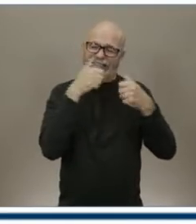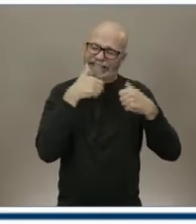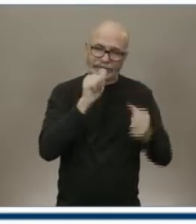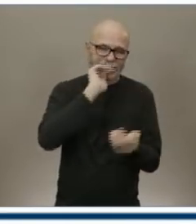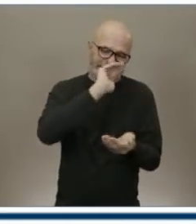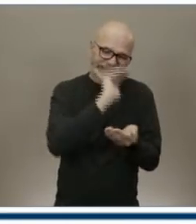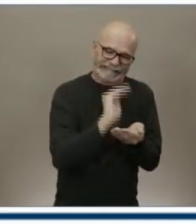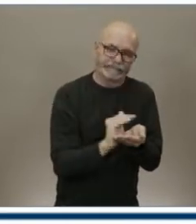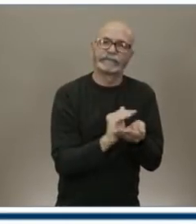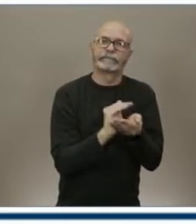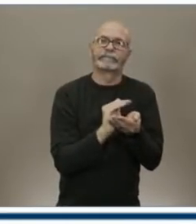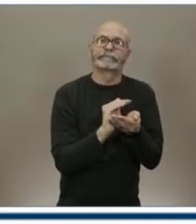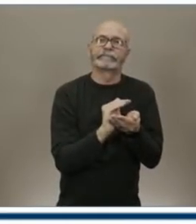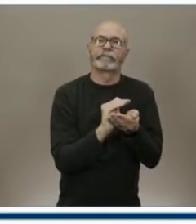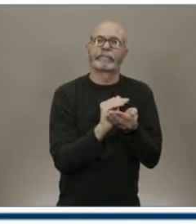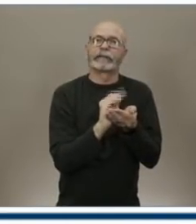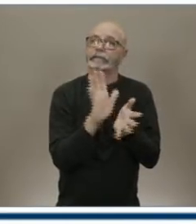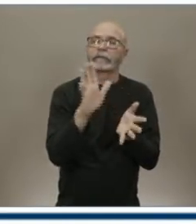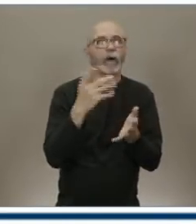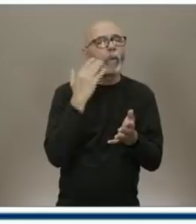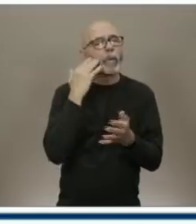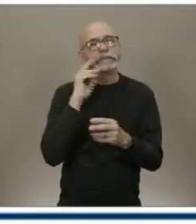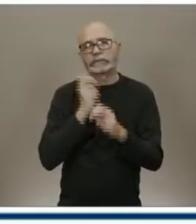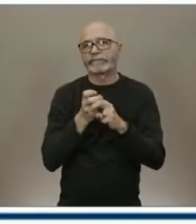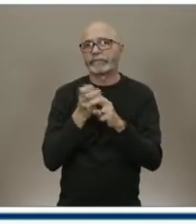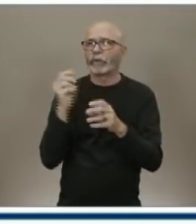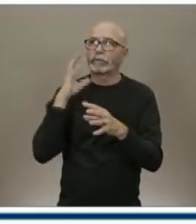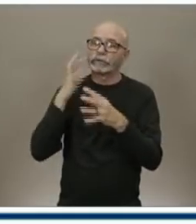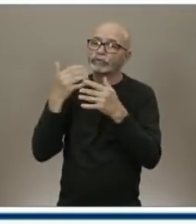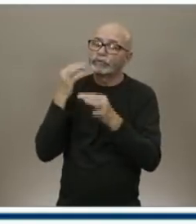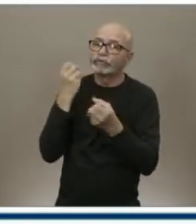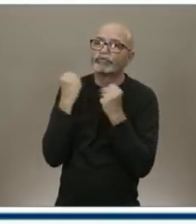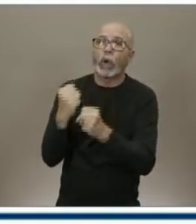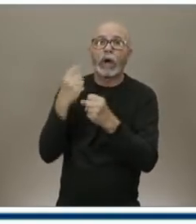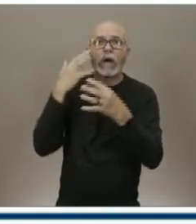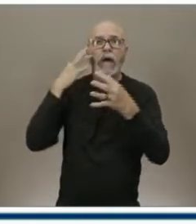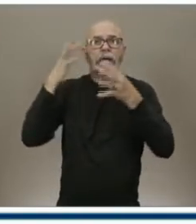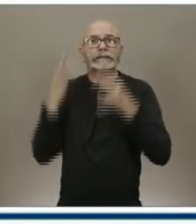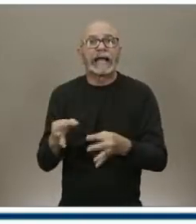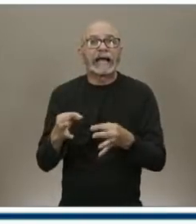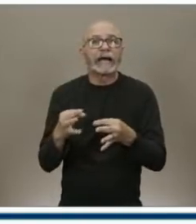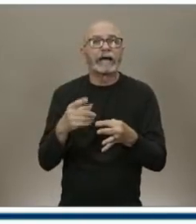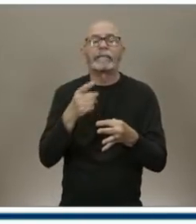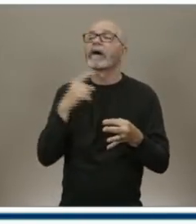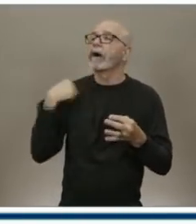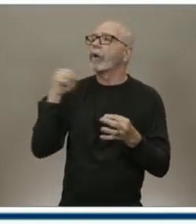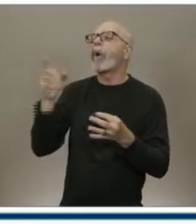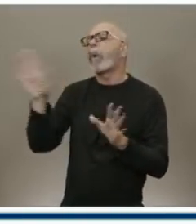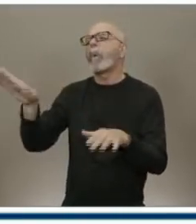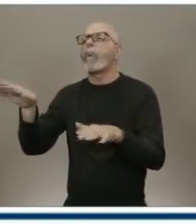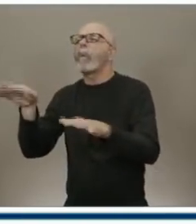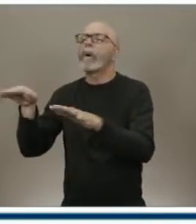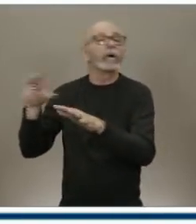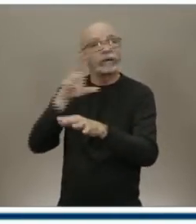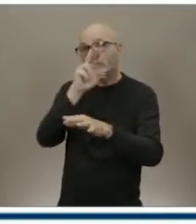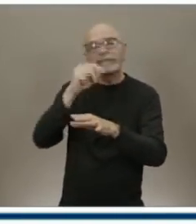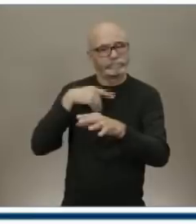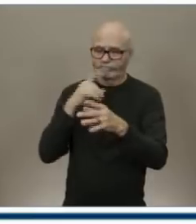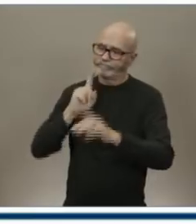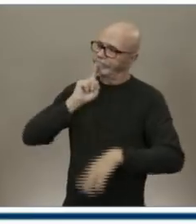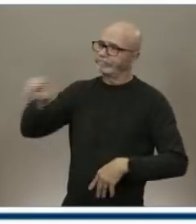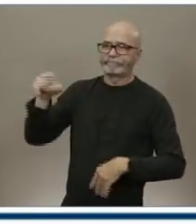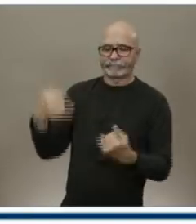The people who have tested positive and all their identified close contacts in the workplace have been isolating. We have